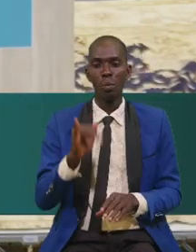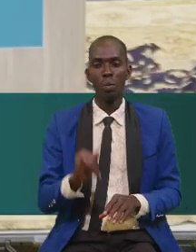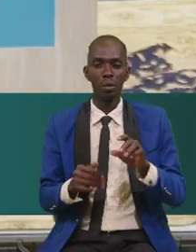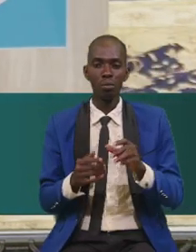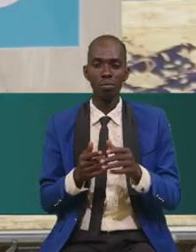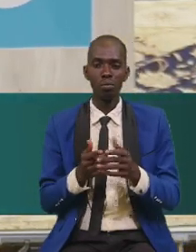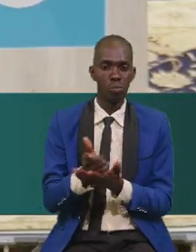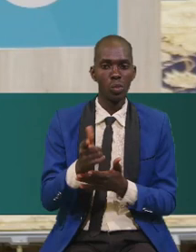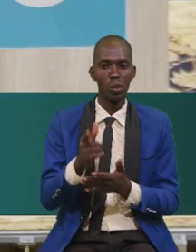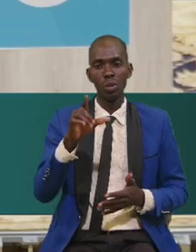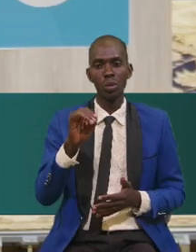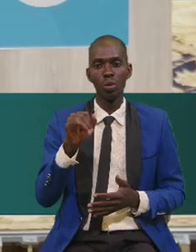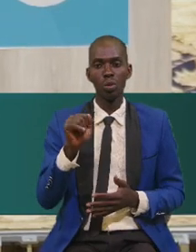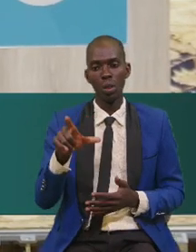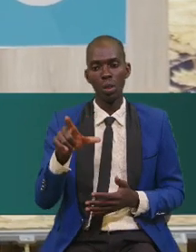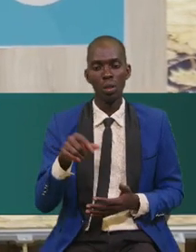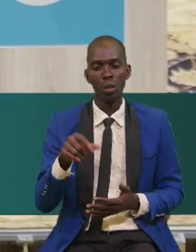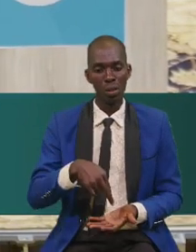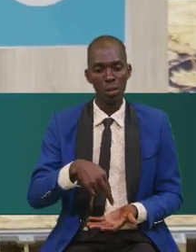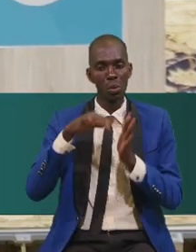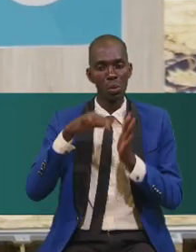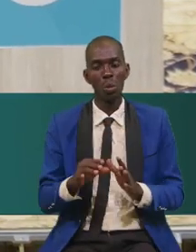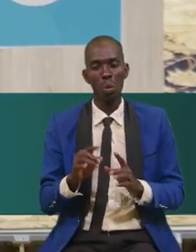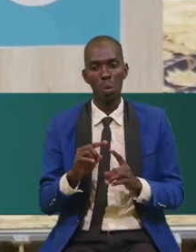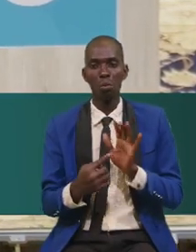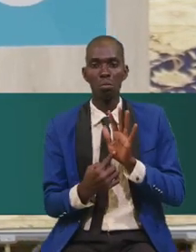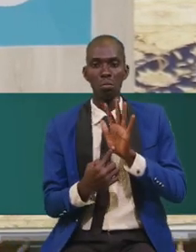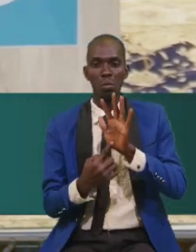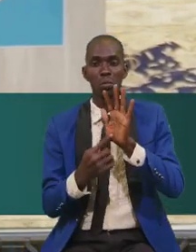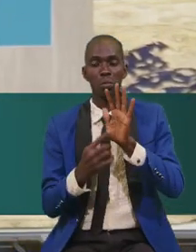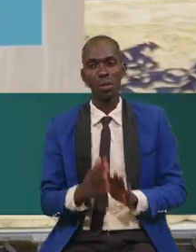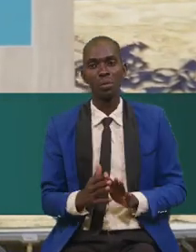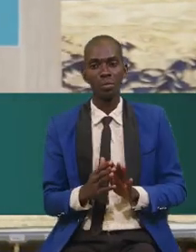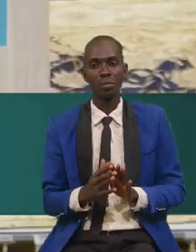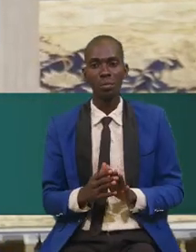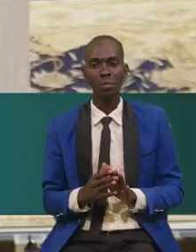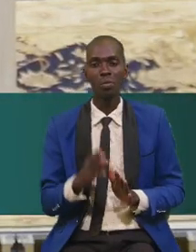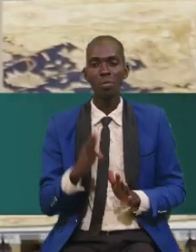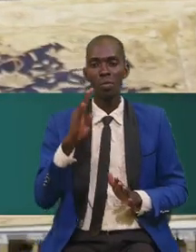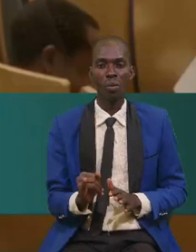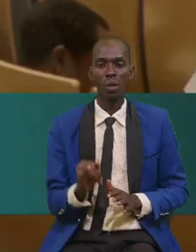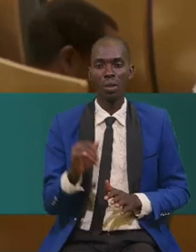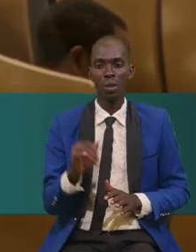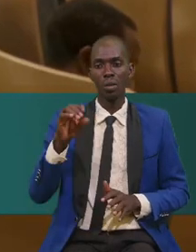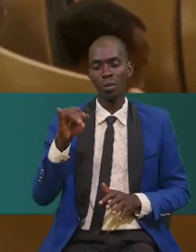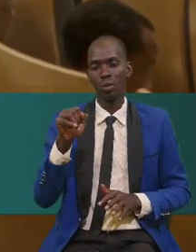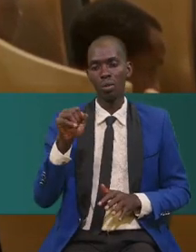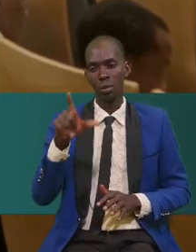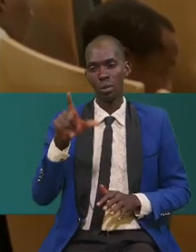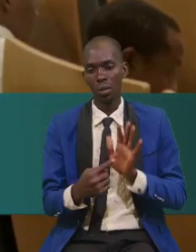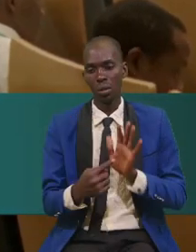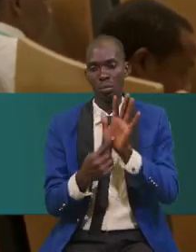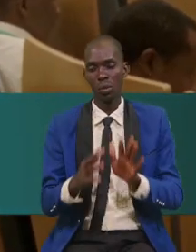The price of penetration by loyal ambassadors. We're looking at 2